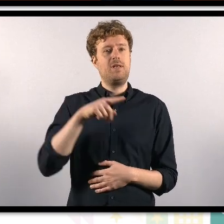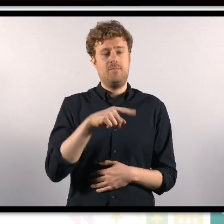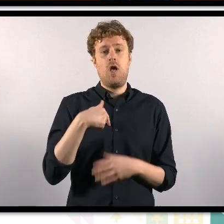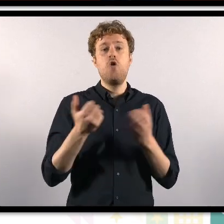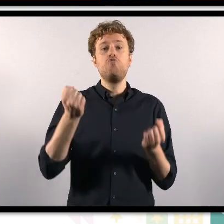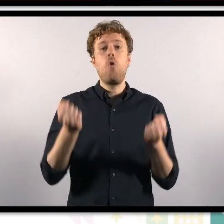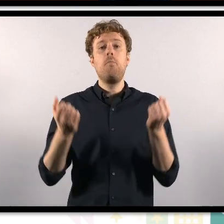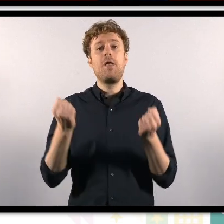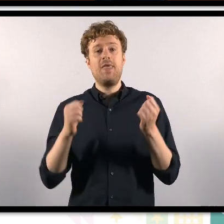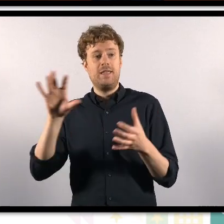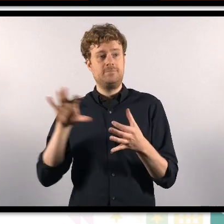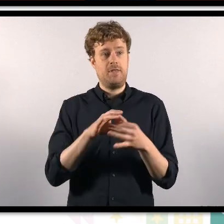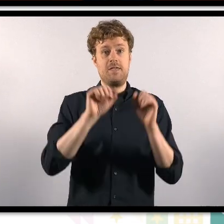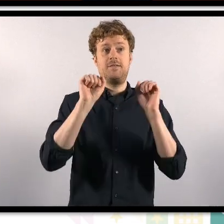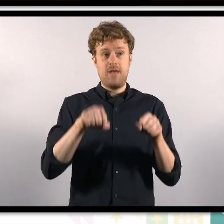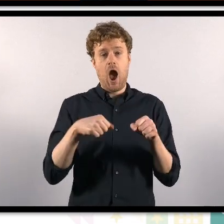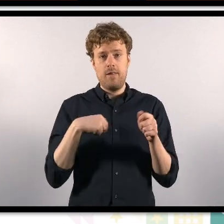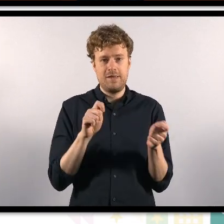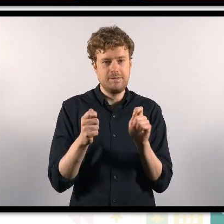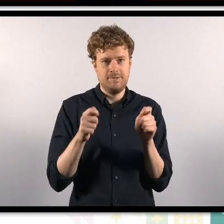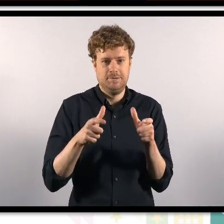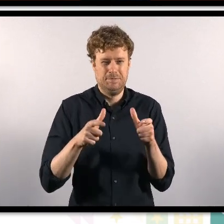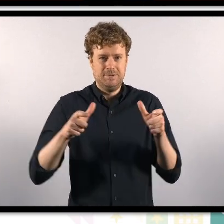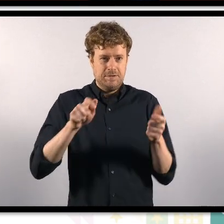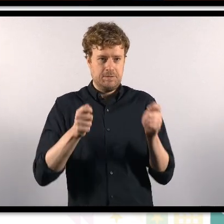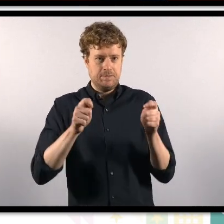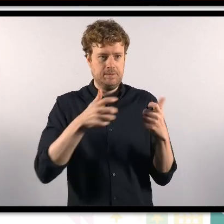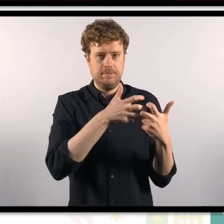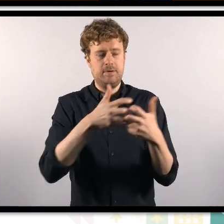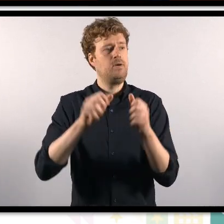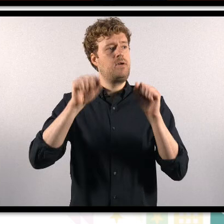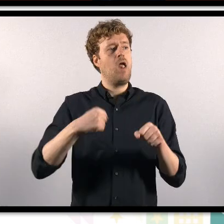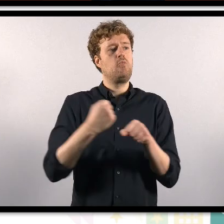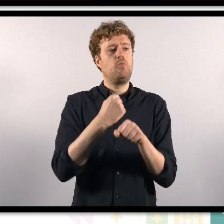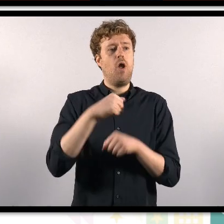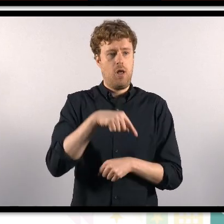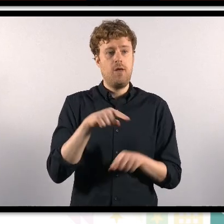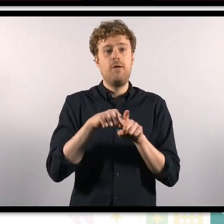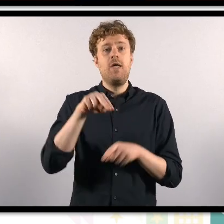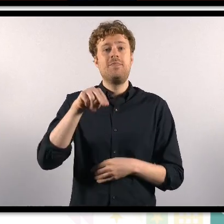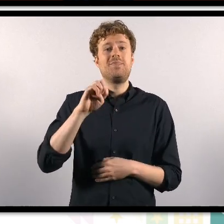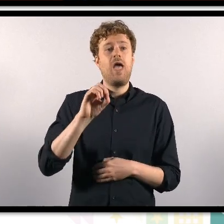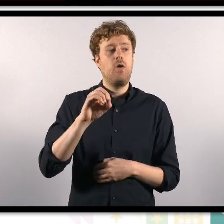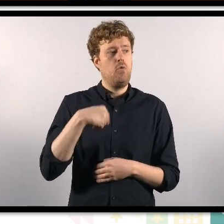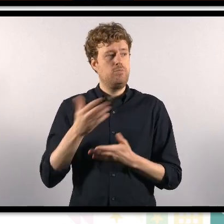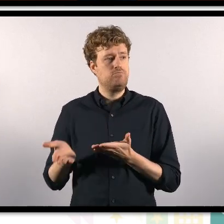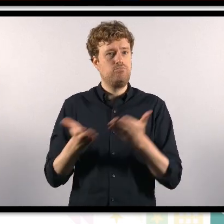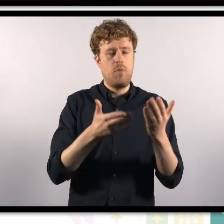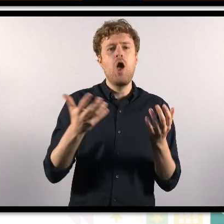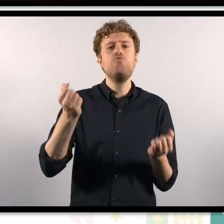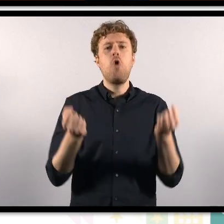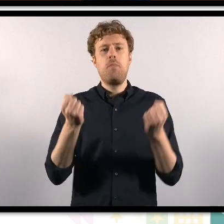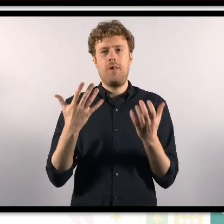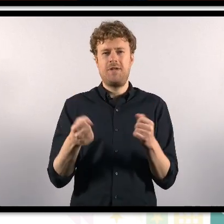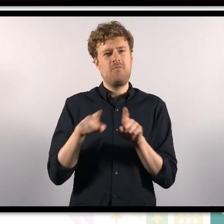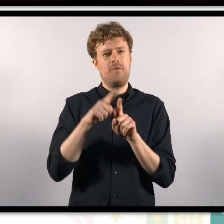and are working at scale, actually. In short, I want to make it short, the idea is